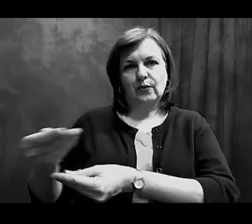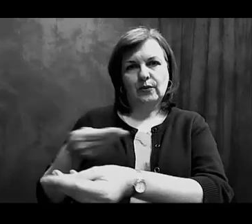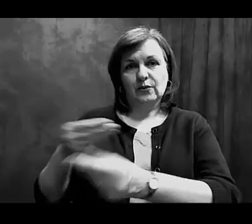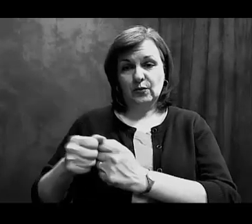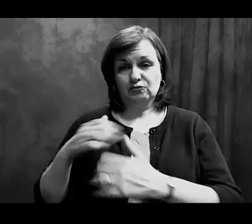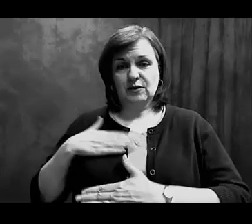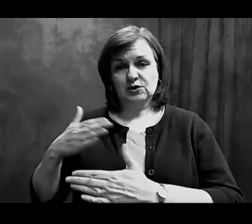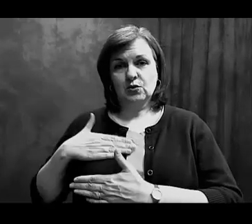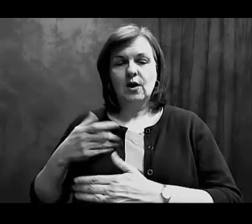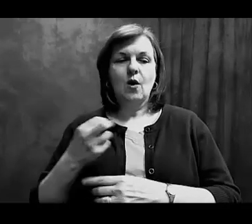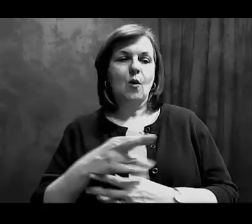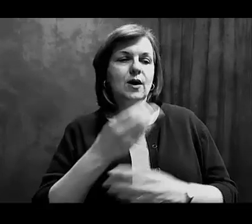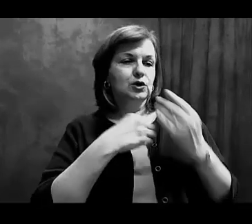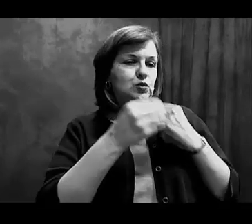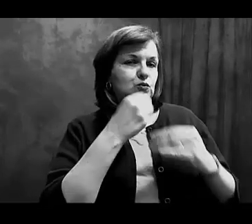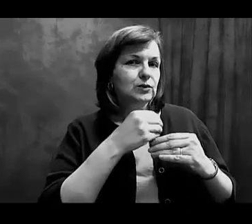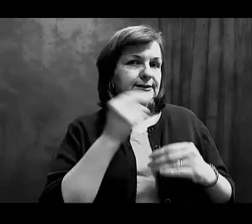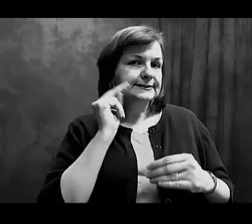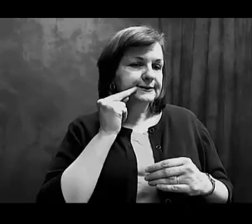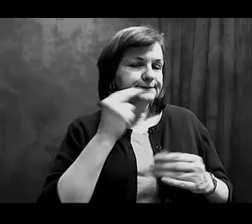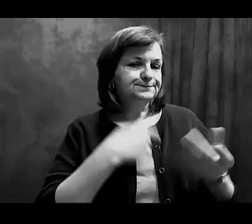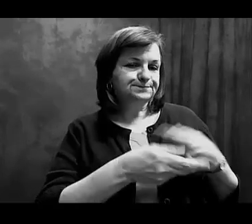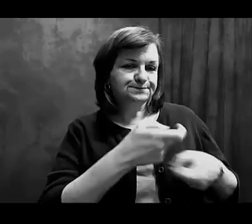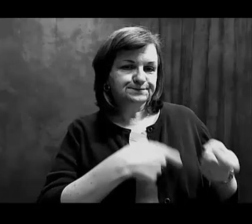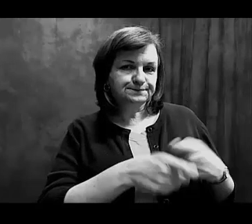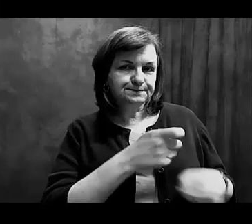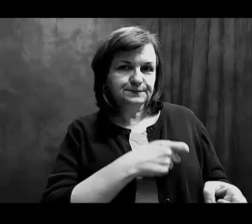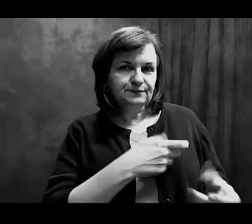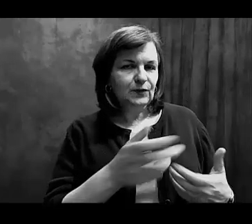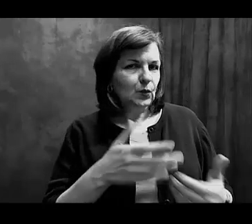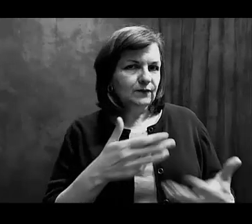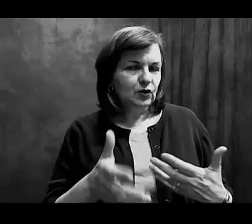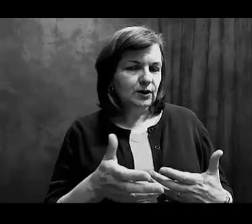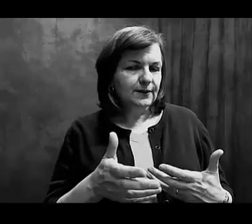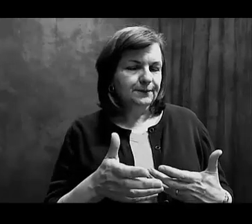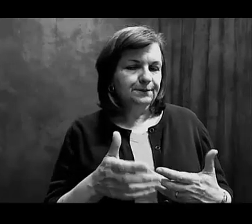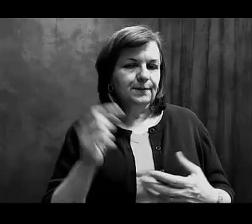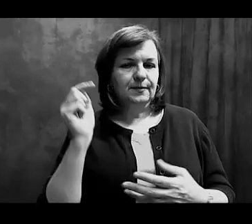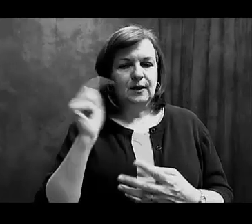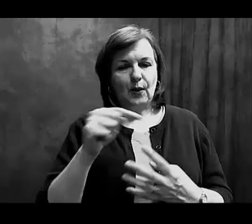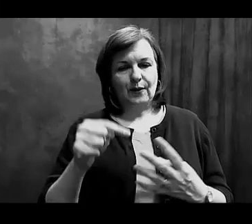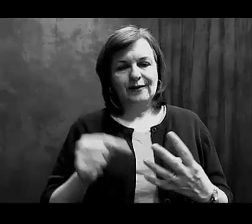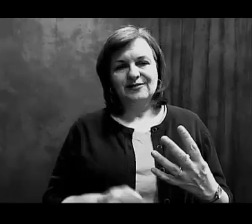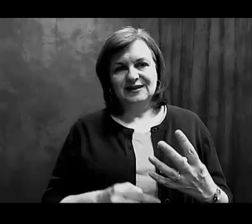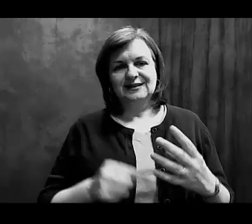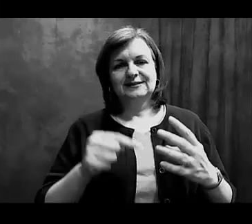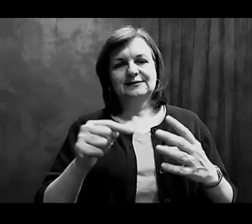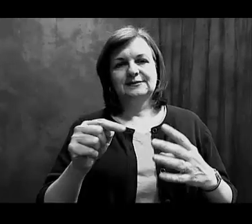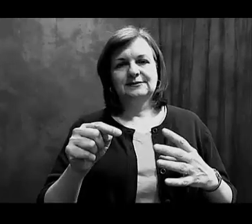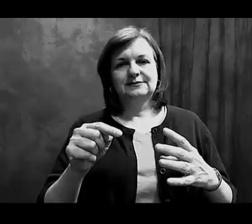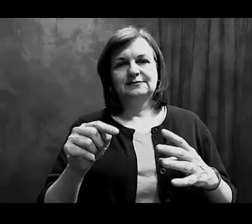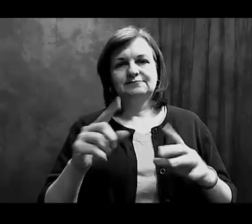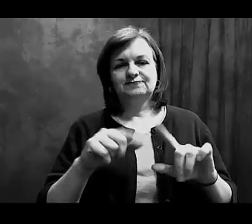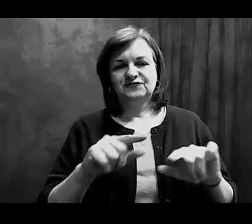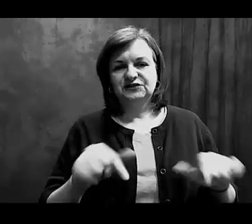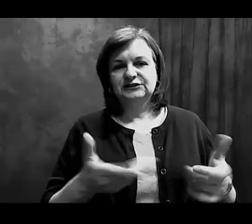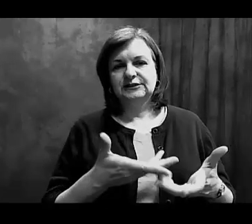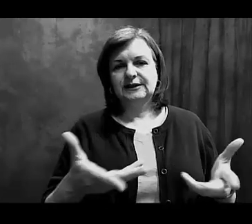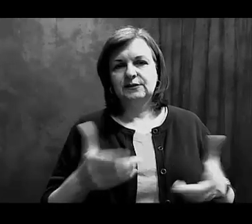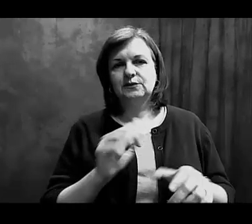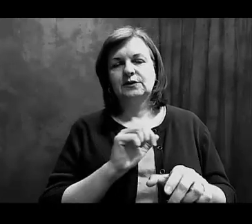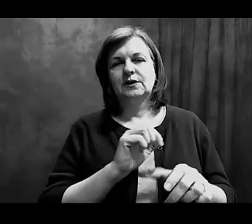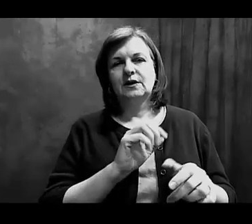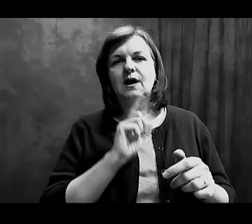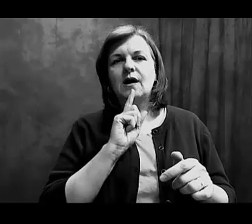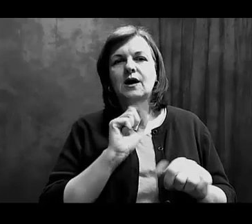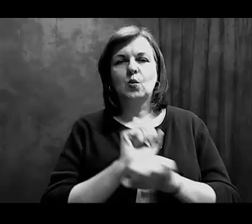CO2, like in your respiratory system, if you're talking about nutrient exchange, whatever, right? All of these things are